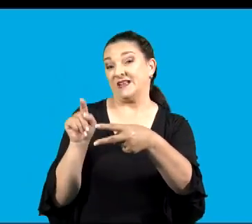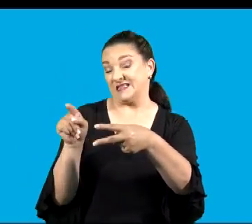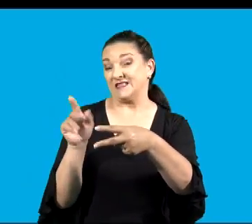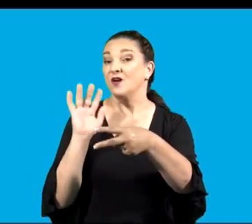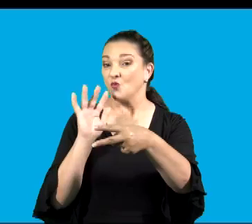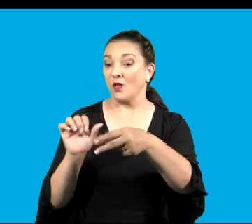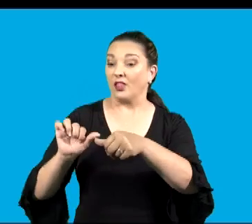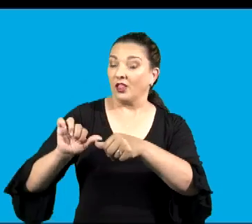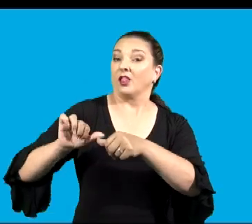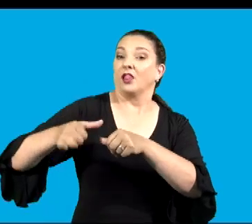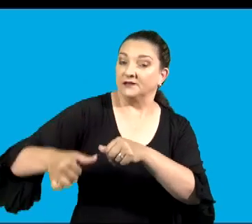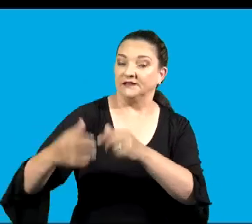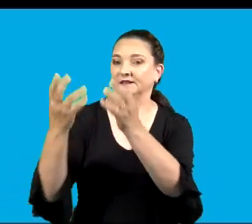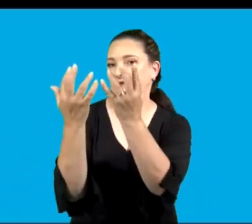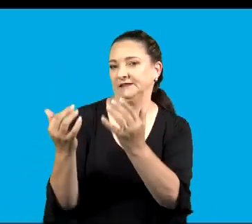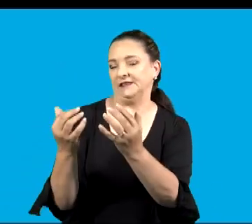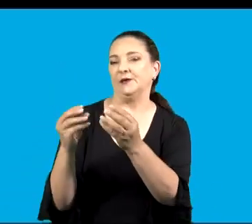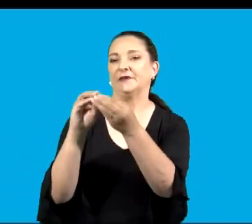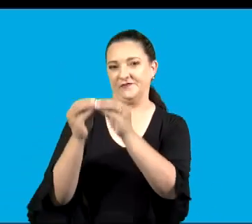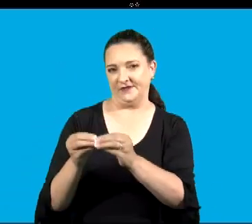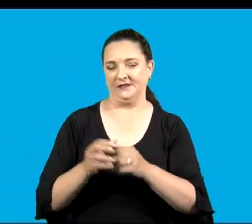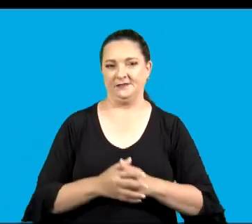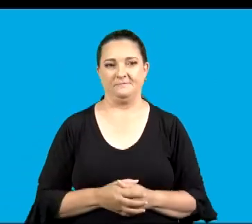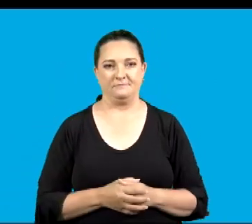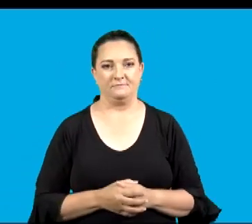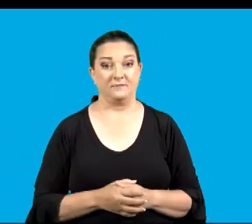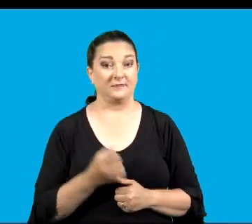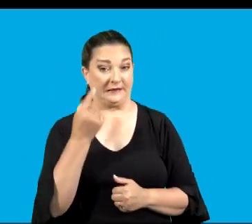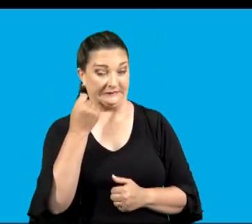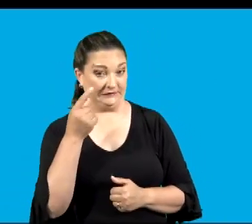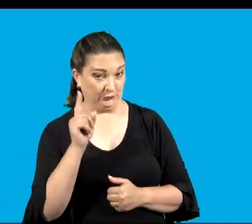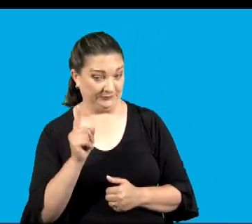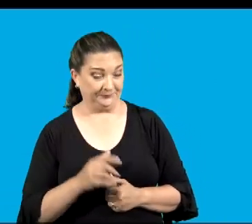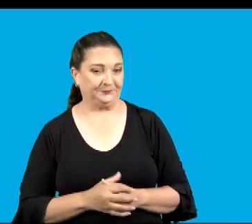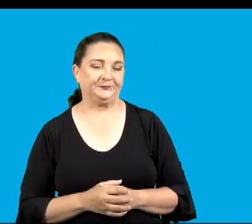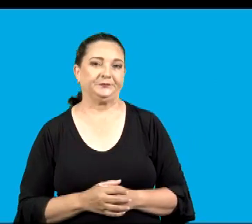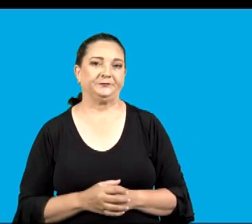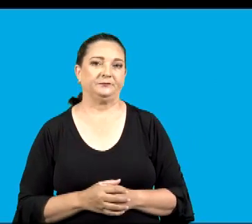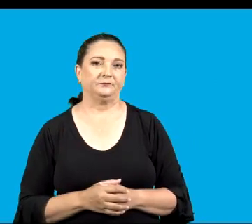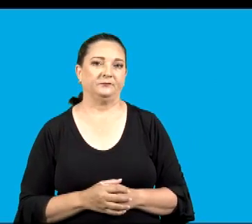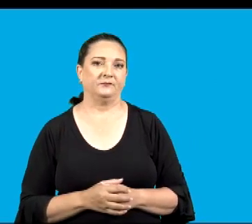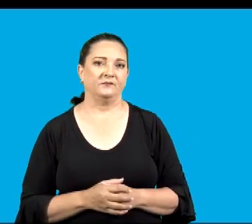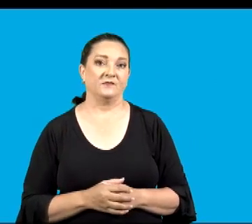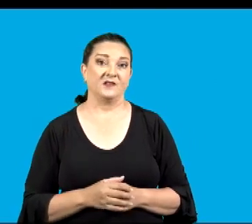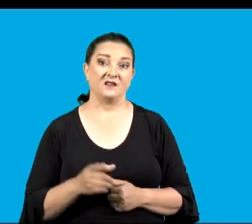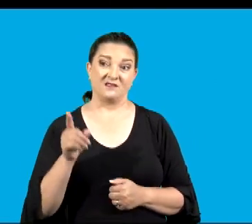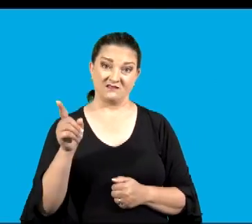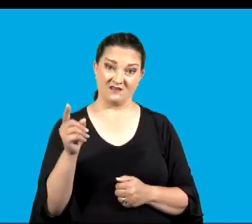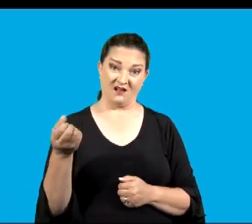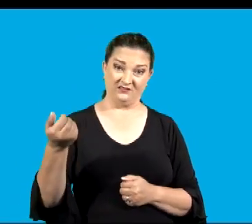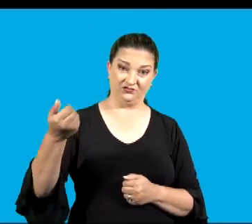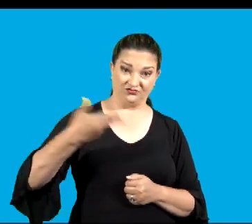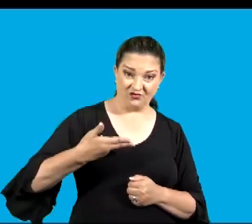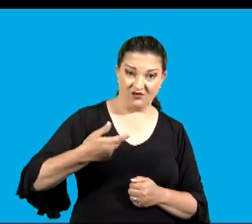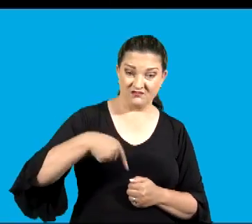in the following statement. So, you have to understand that we were